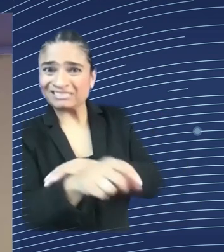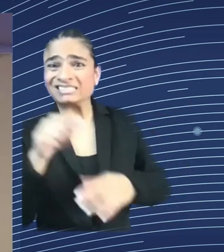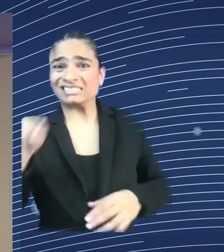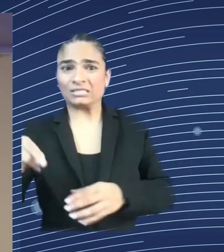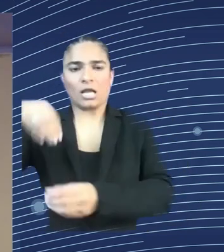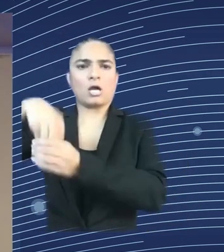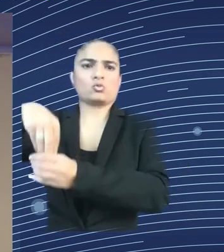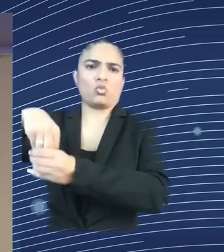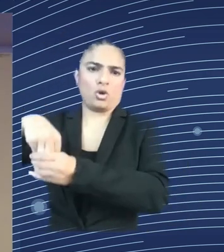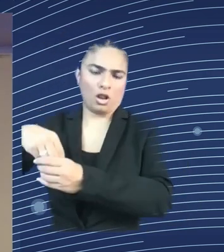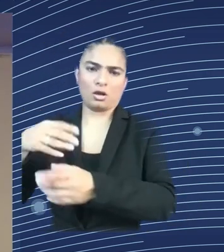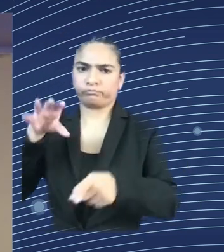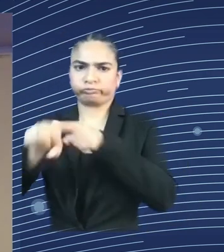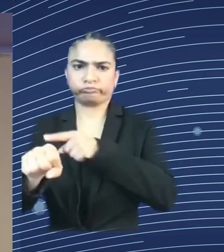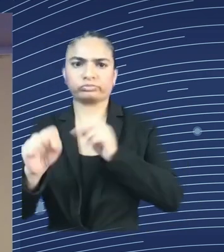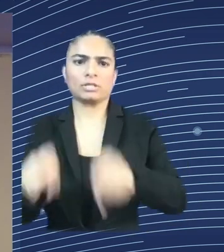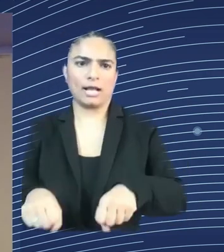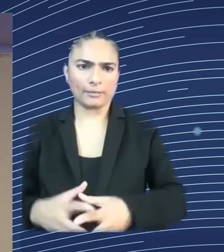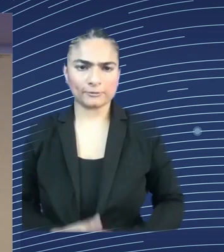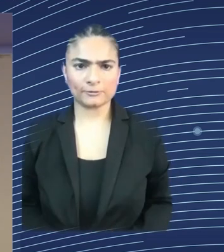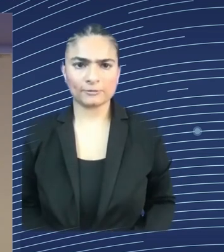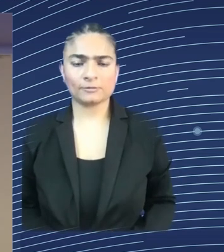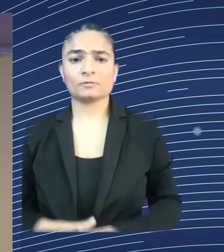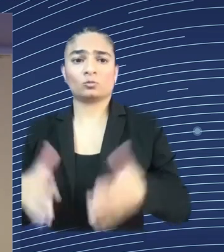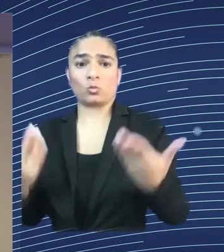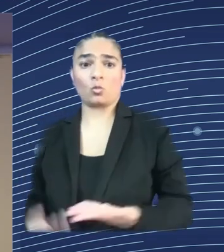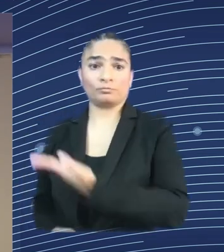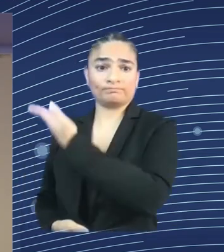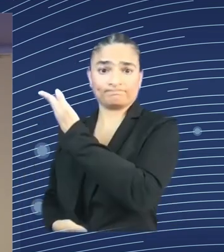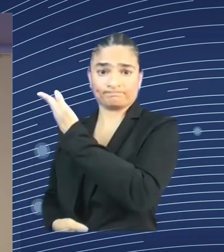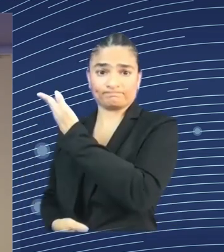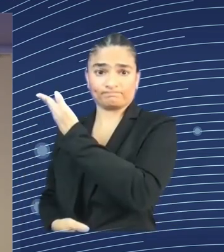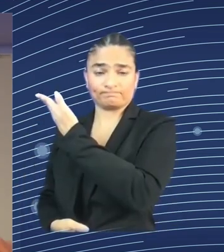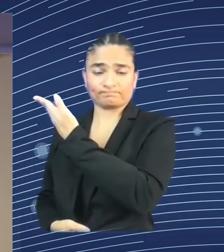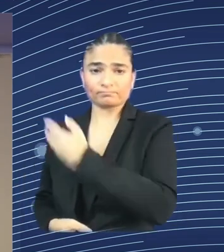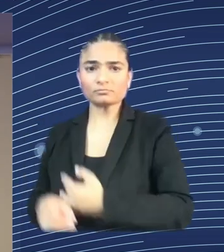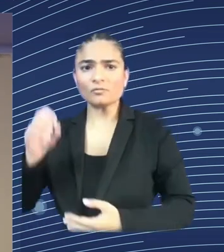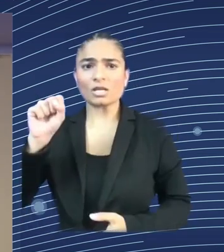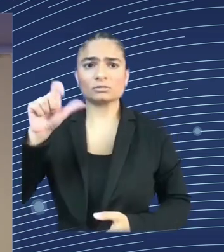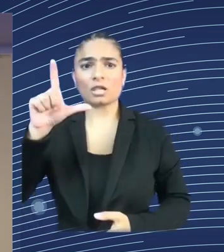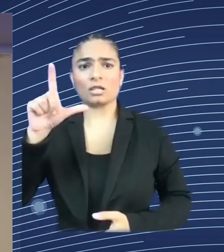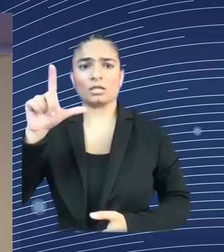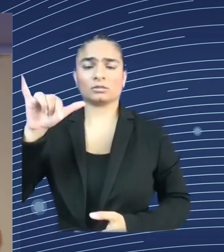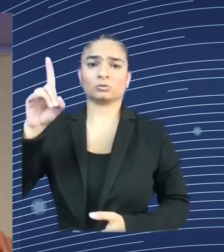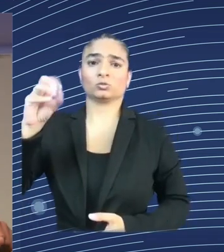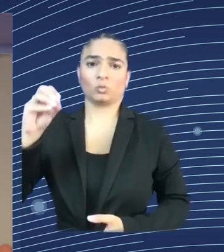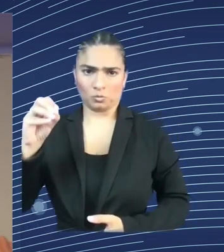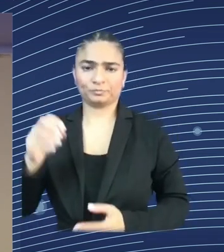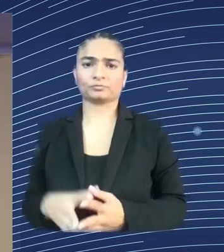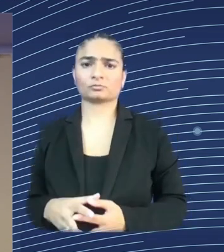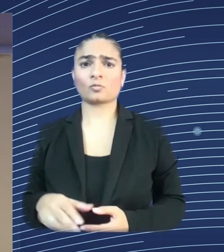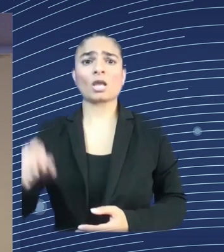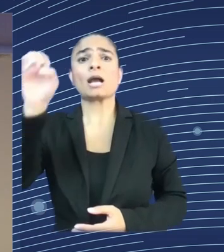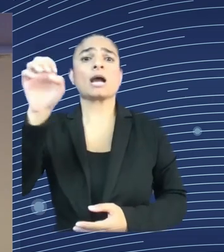having more European players that build trustworthy AI models and data centers in Europe, as well as hardware to keep it safe, would probably be